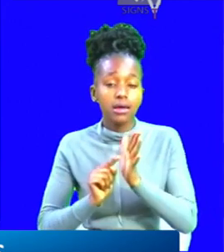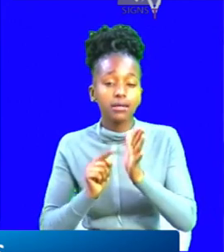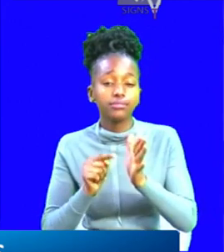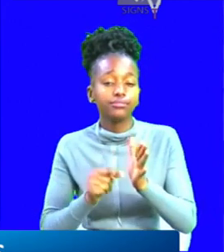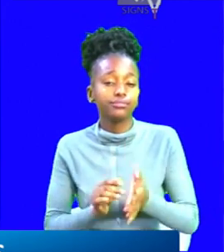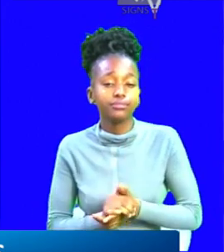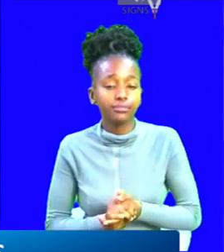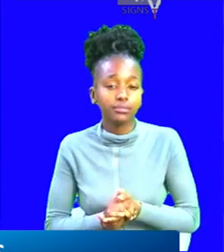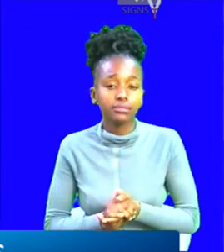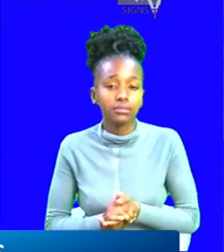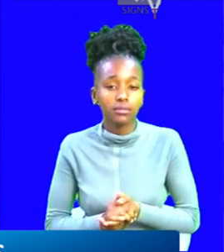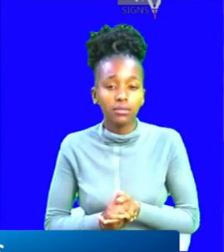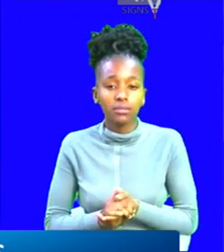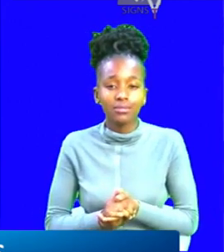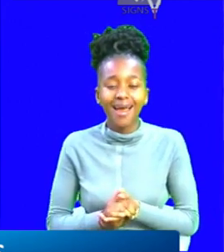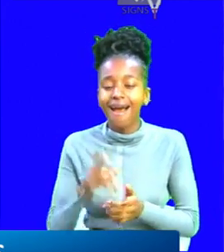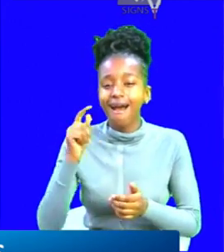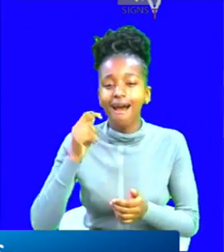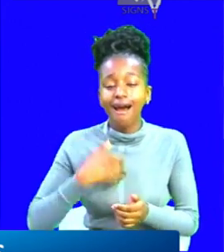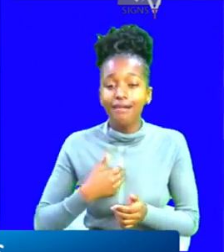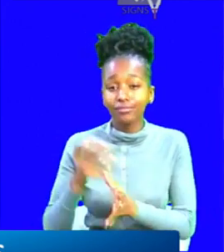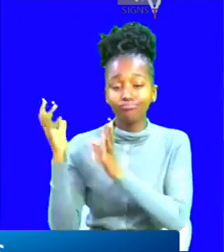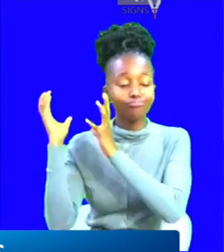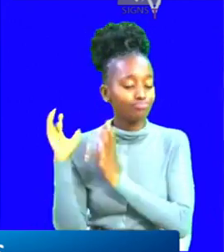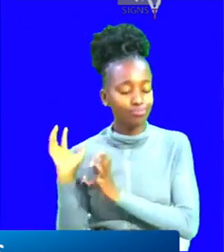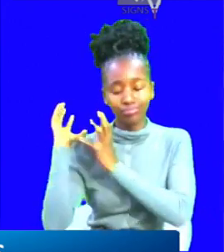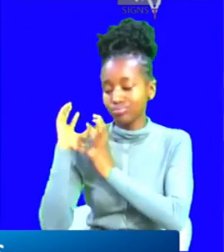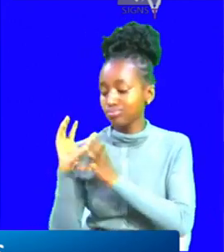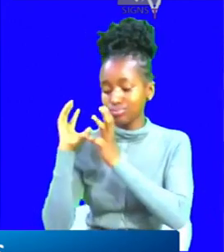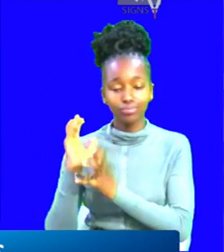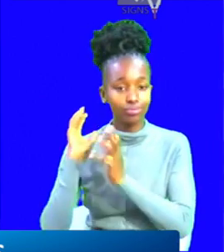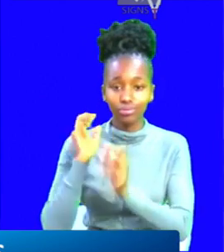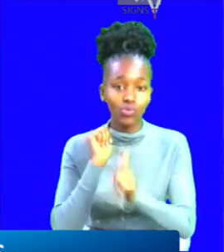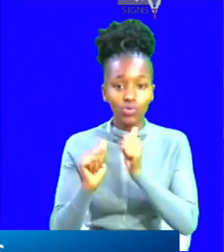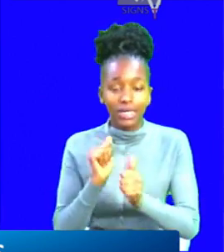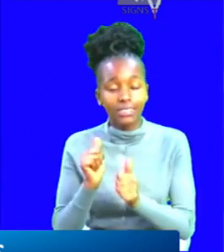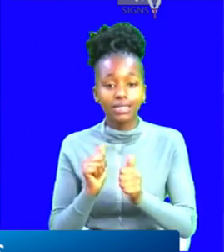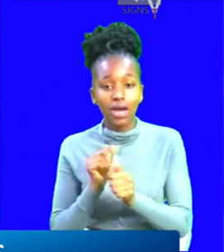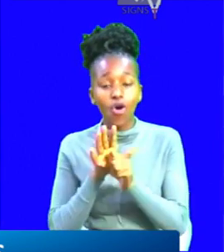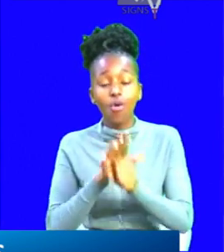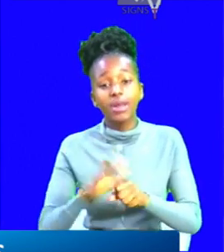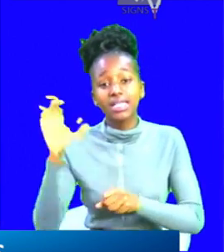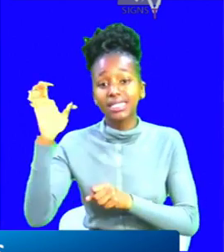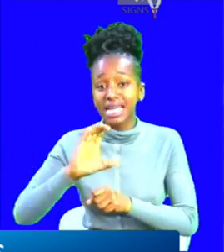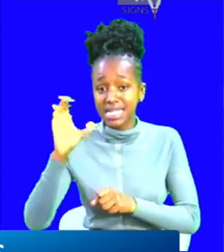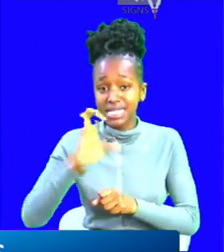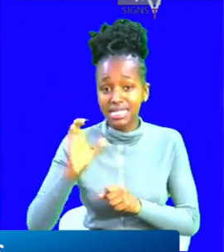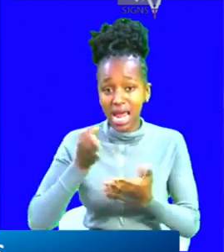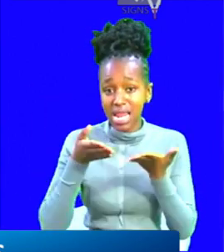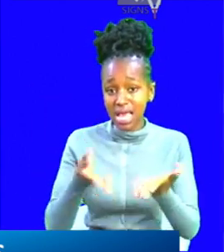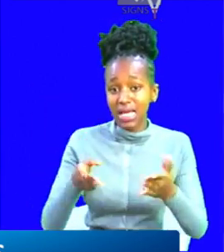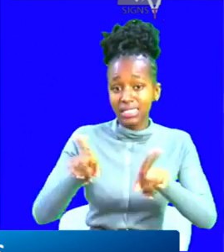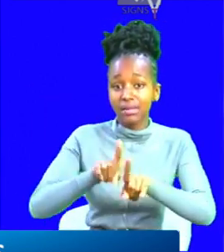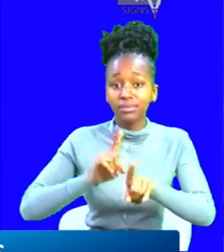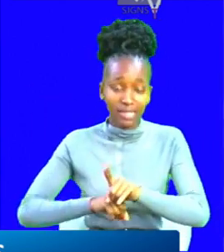unsustainable burden on already distressed citizens especially those within the